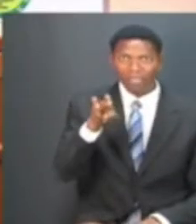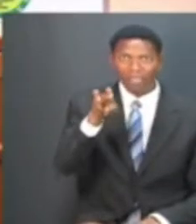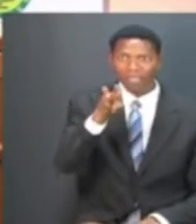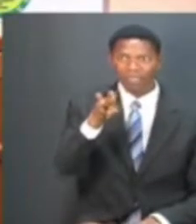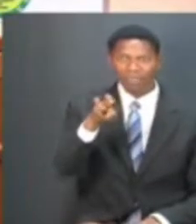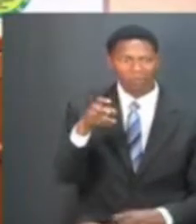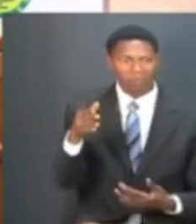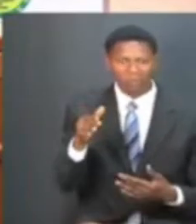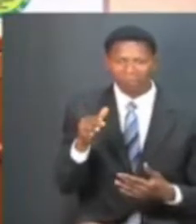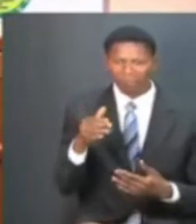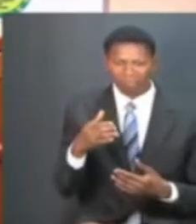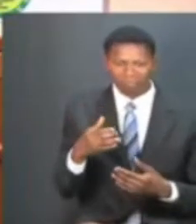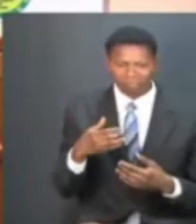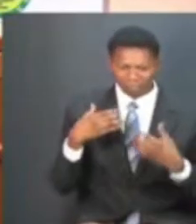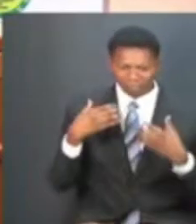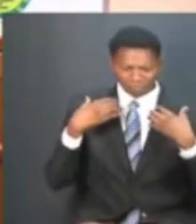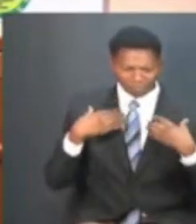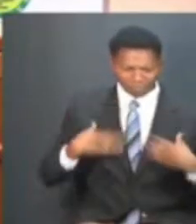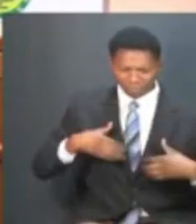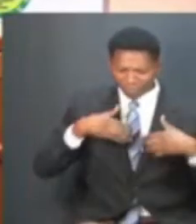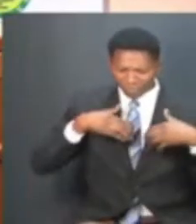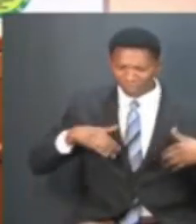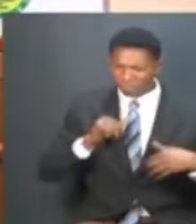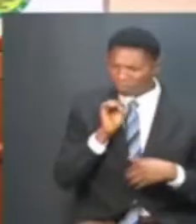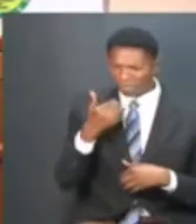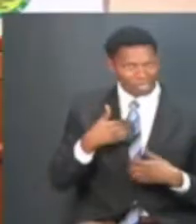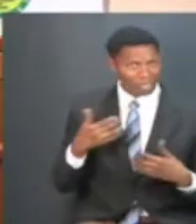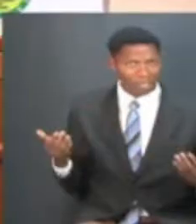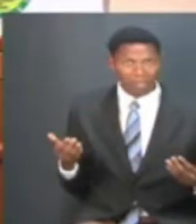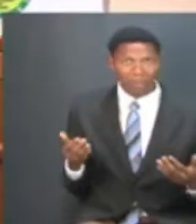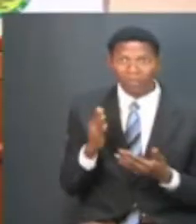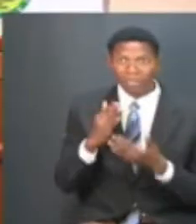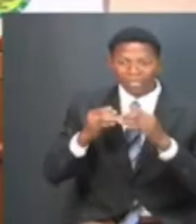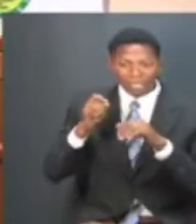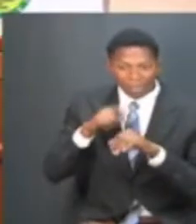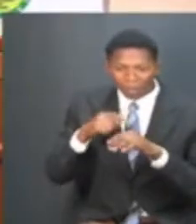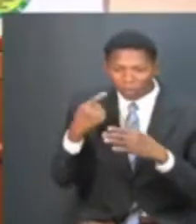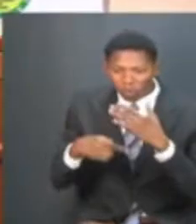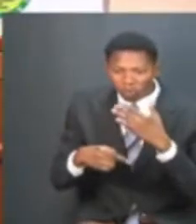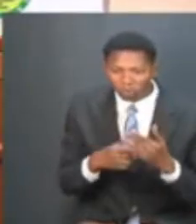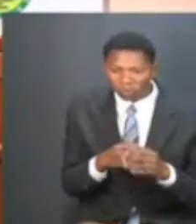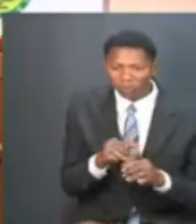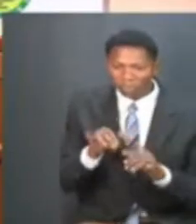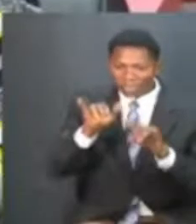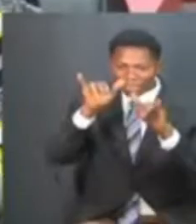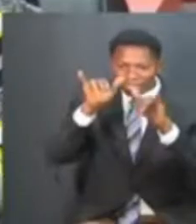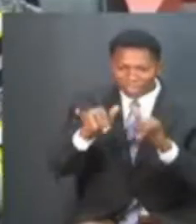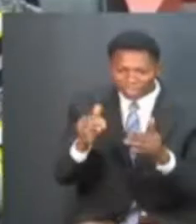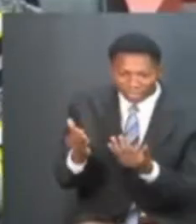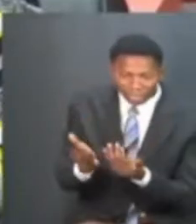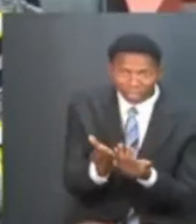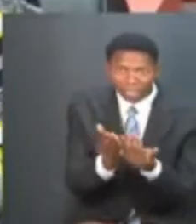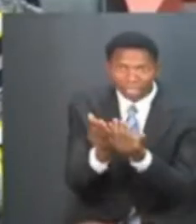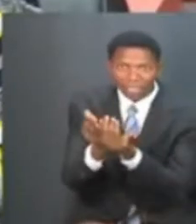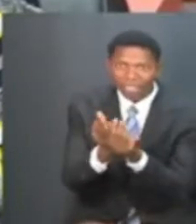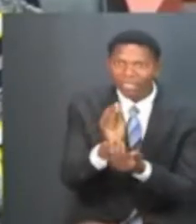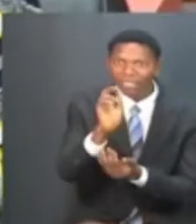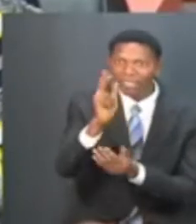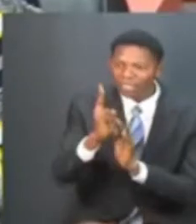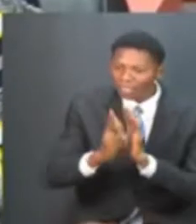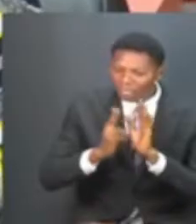any protection. And sometimes they stay on the lake for almost 3 hours.